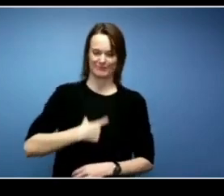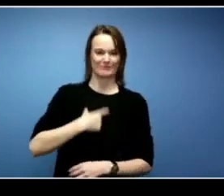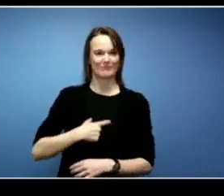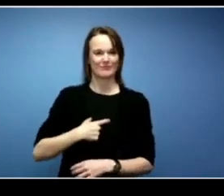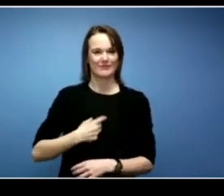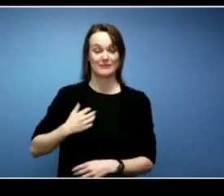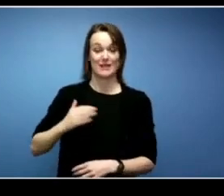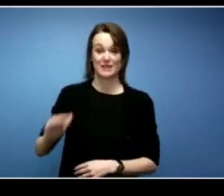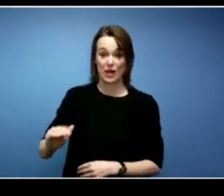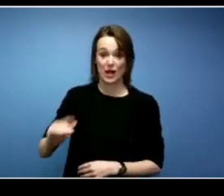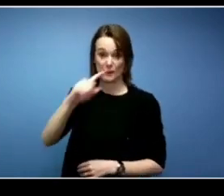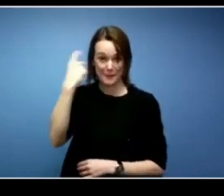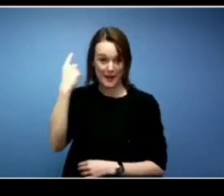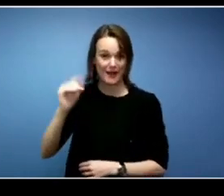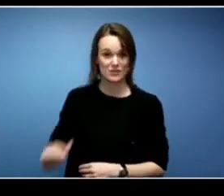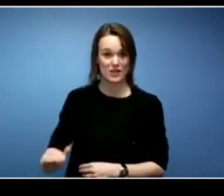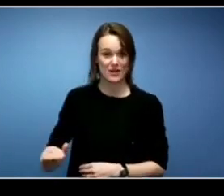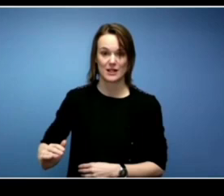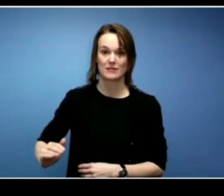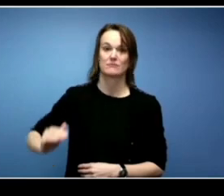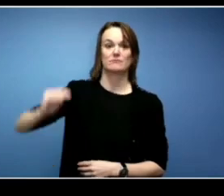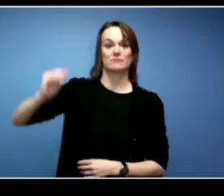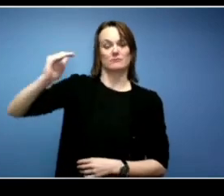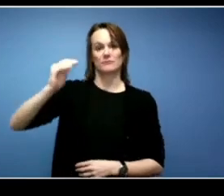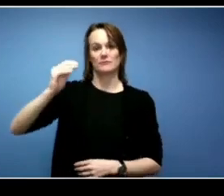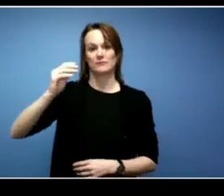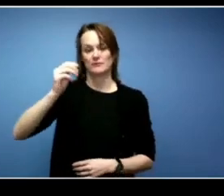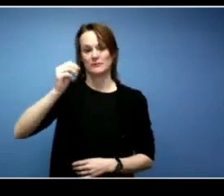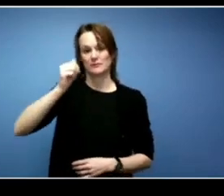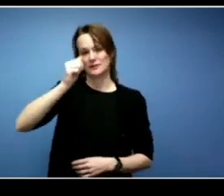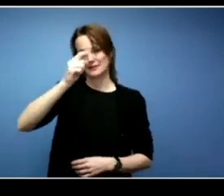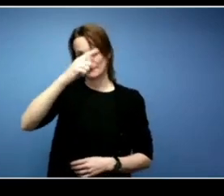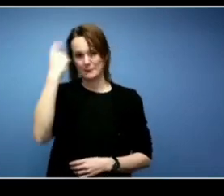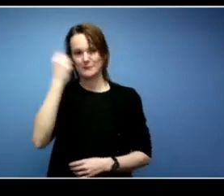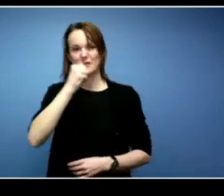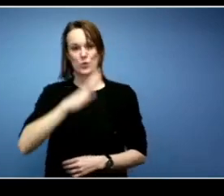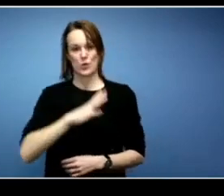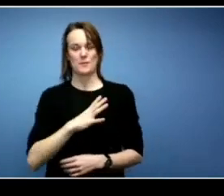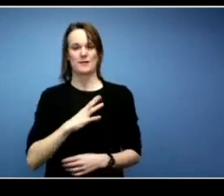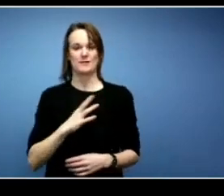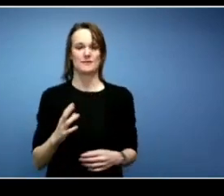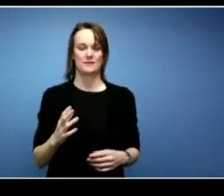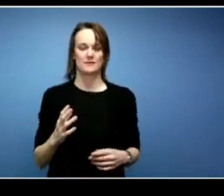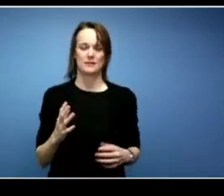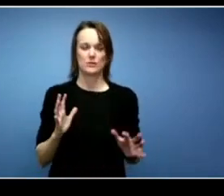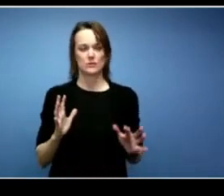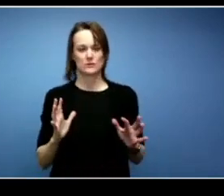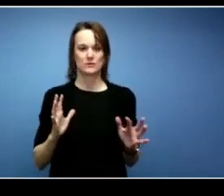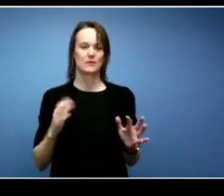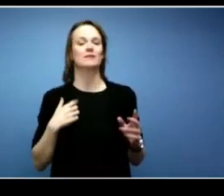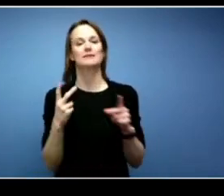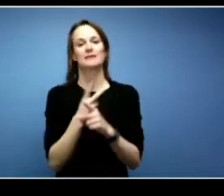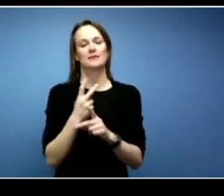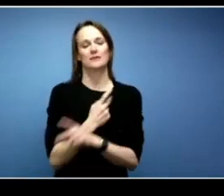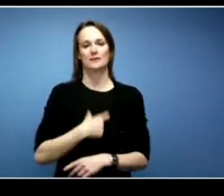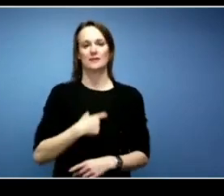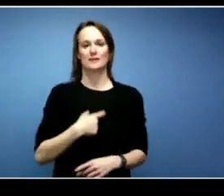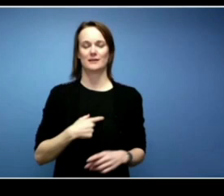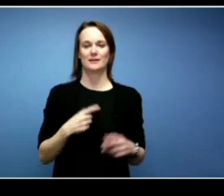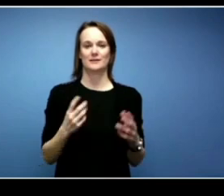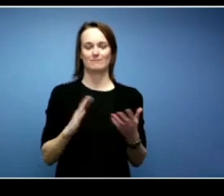woman. And so now it's just, I've kind of come into this new place of, who am